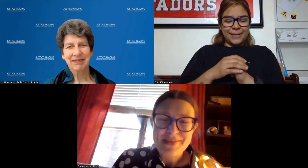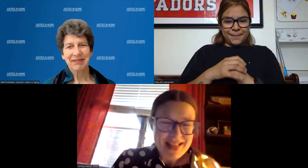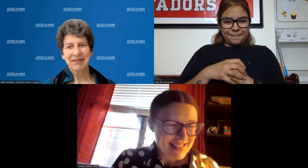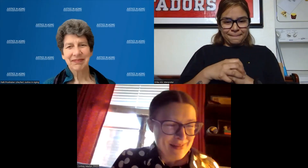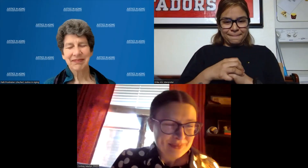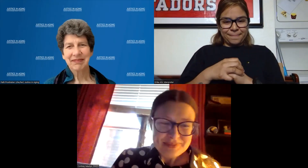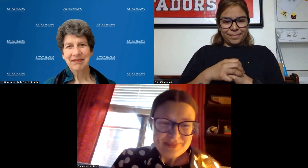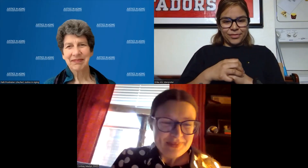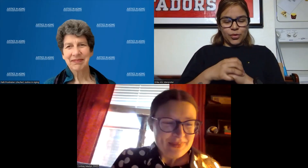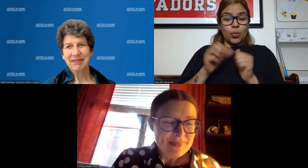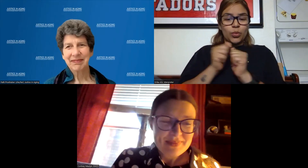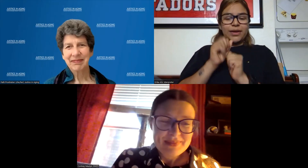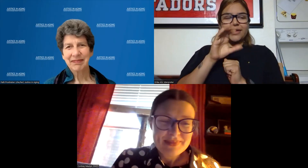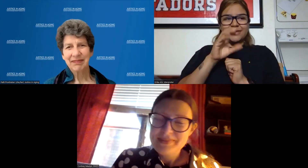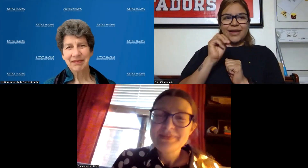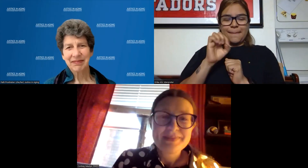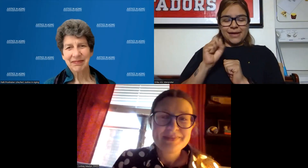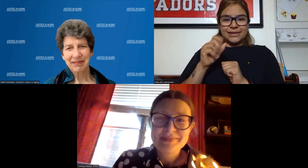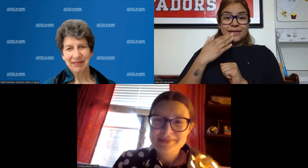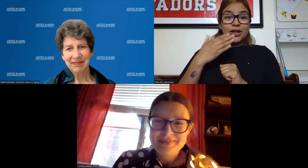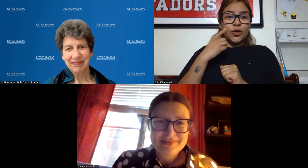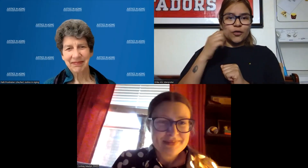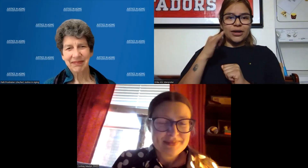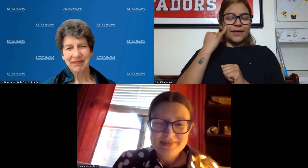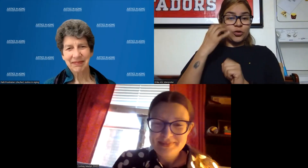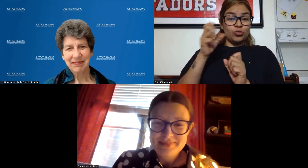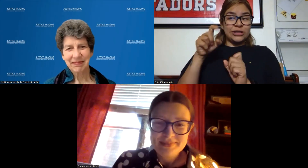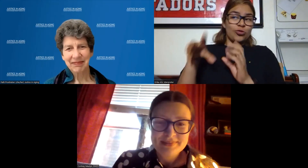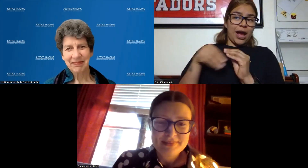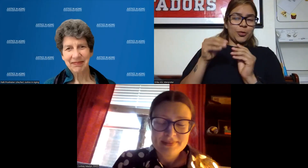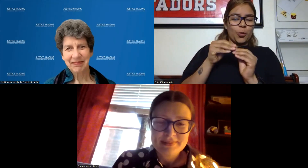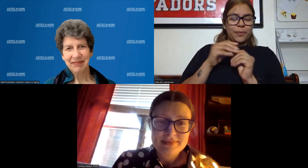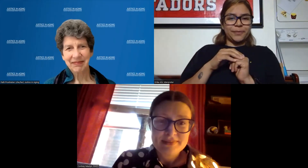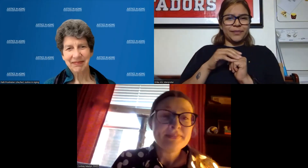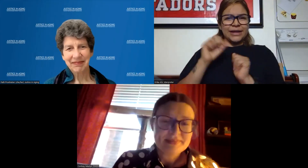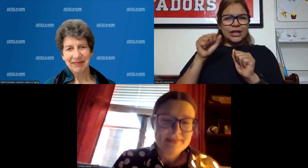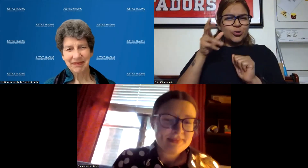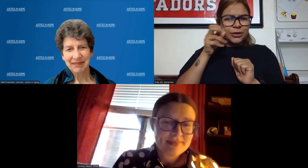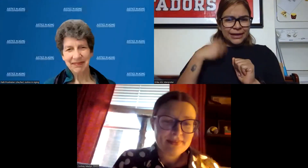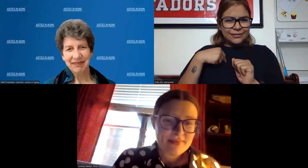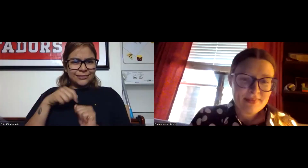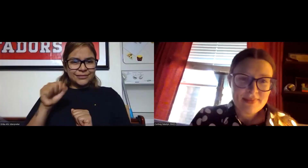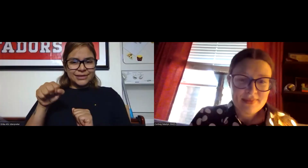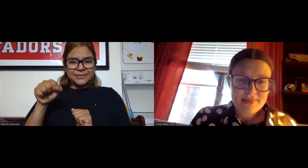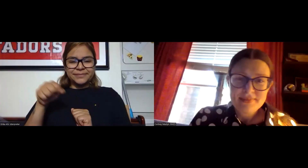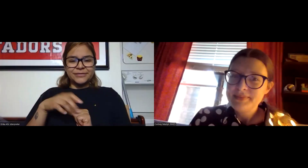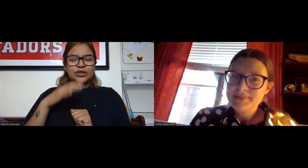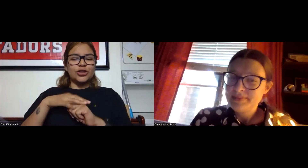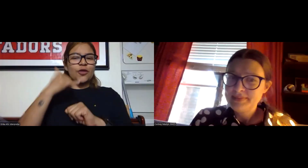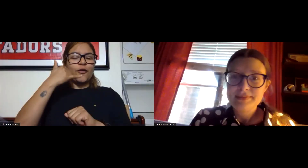going with CMS. Yeah, no, thanks, Courtney. Can everybody hear me? Okay,